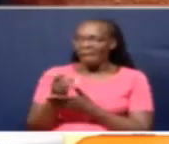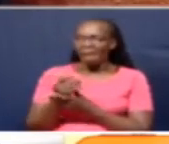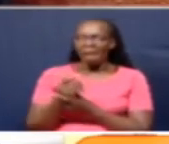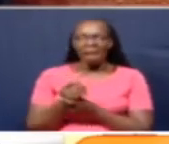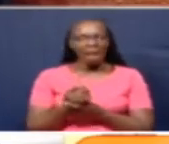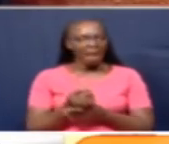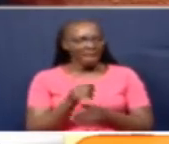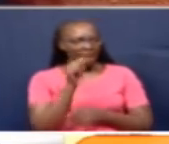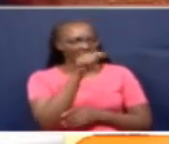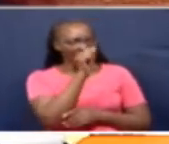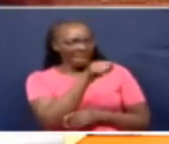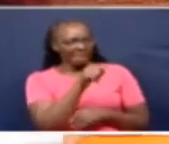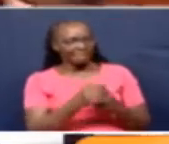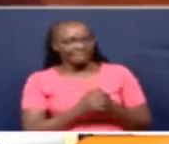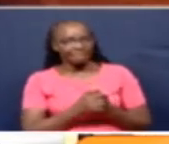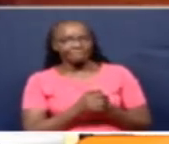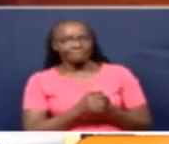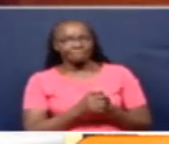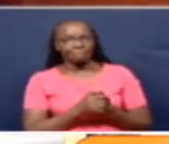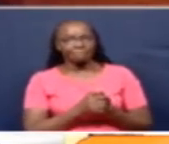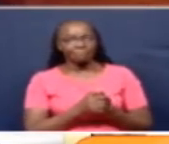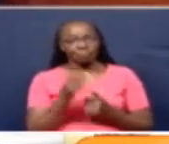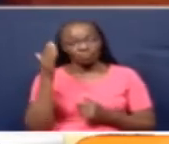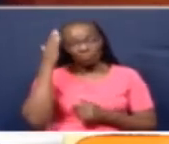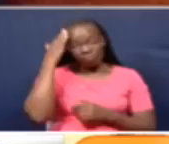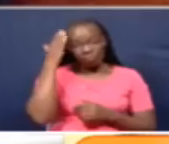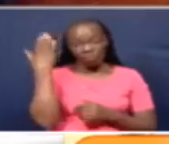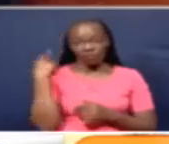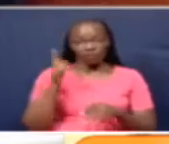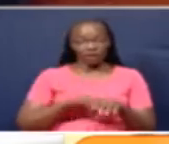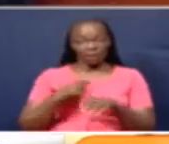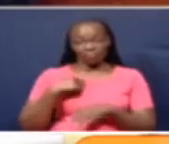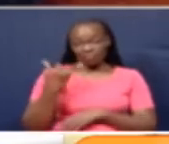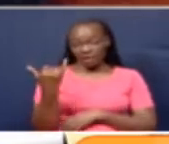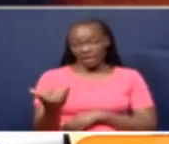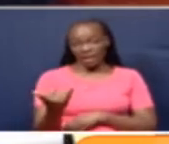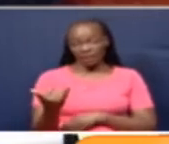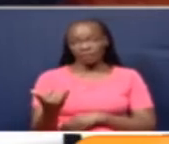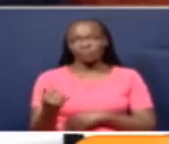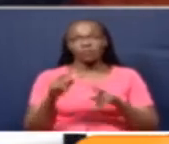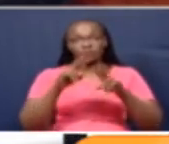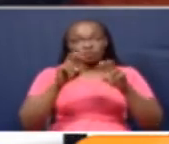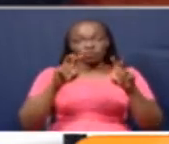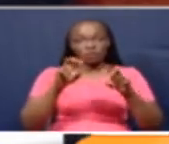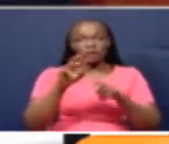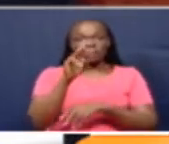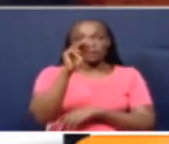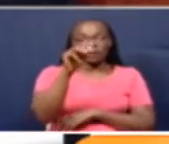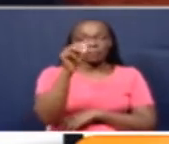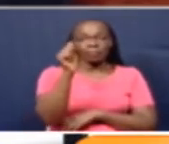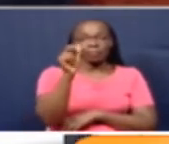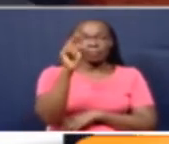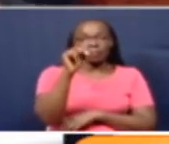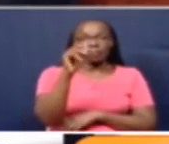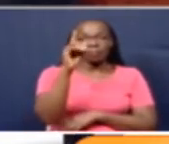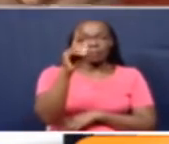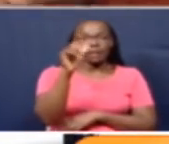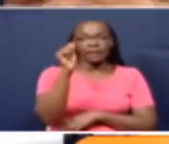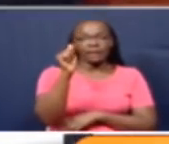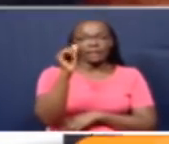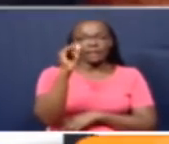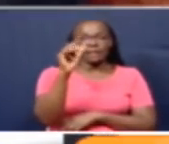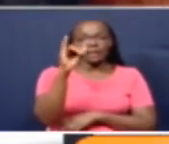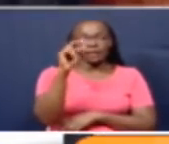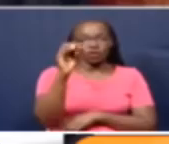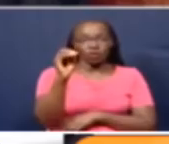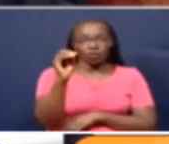Yeah. You know what I used to do when I was a kid? I had what you call mandolino. Mandolin. I used to carry it like this and go around. I